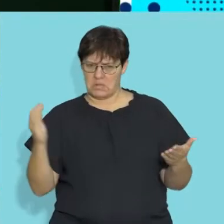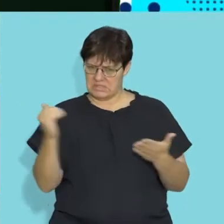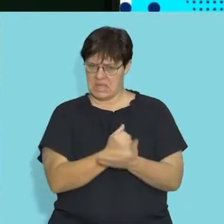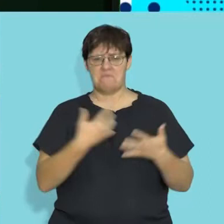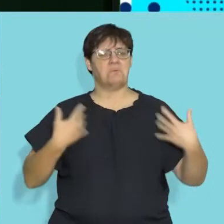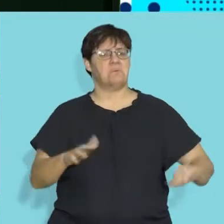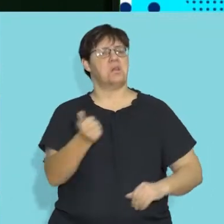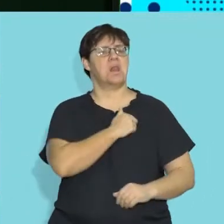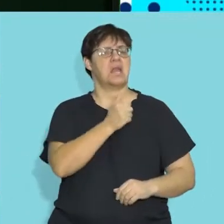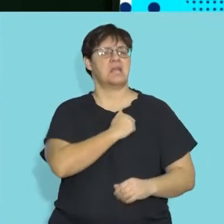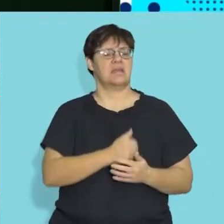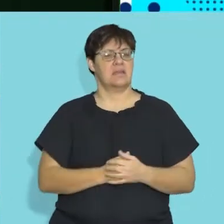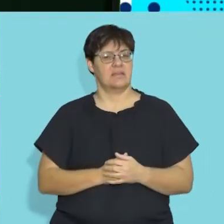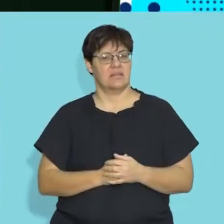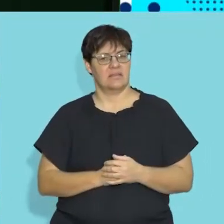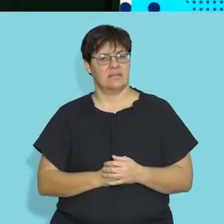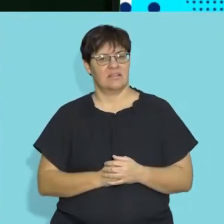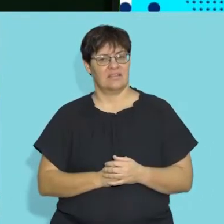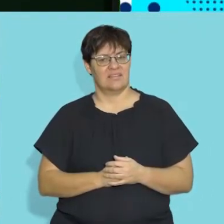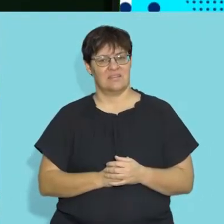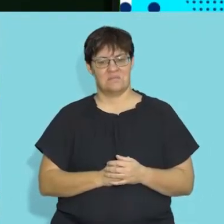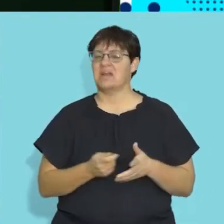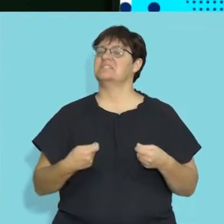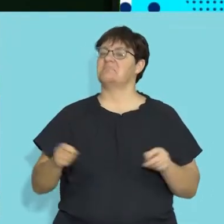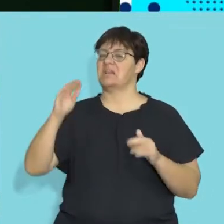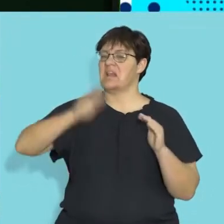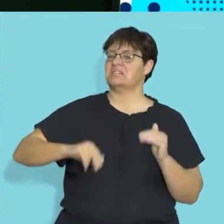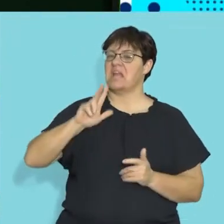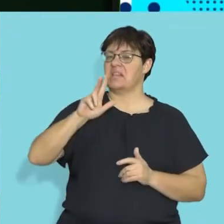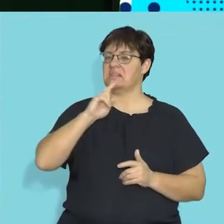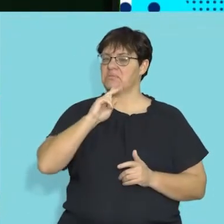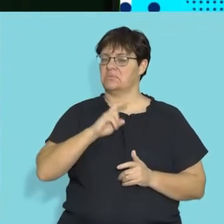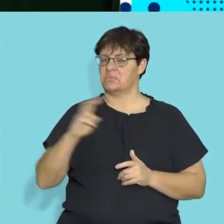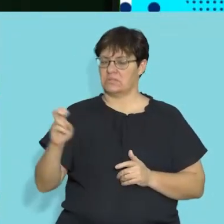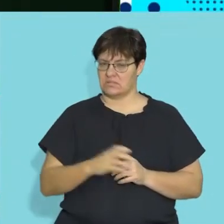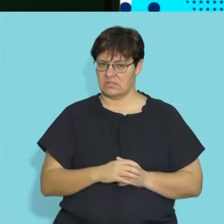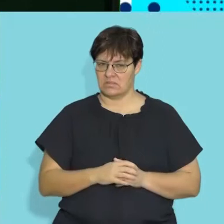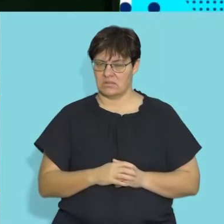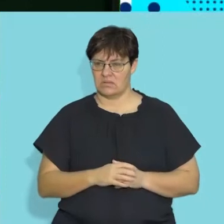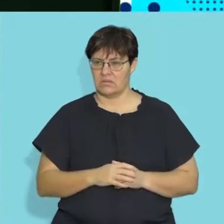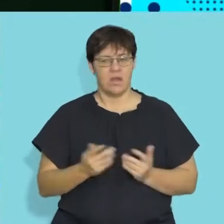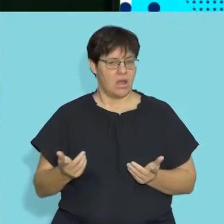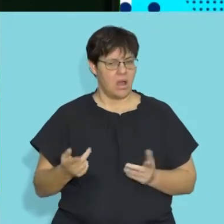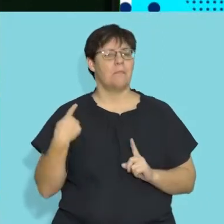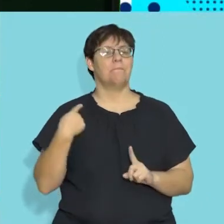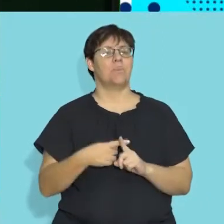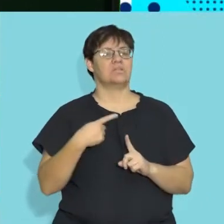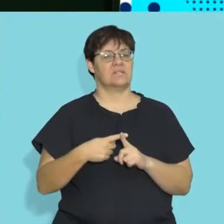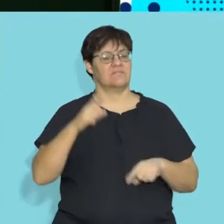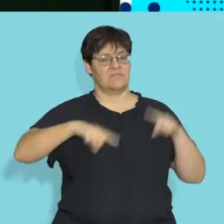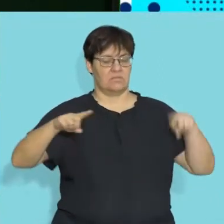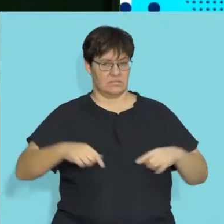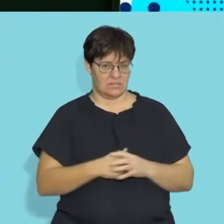We budgeted 13,000, but we only spent 8,200. So this is actually a positive